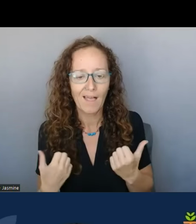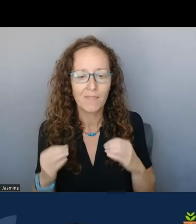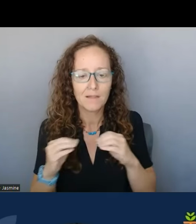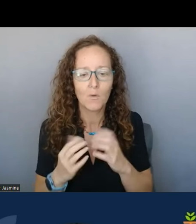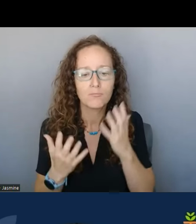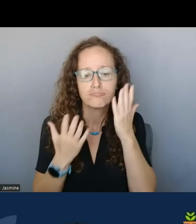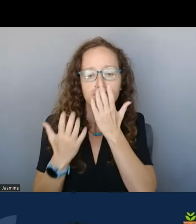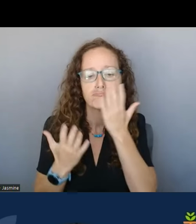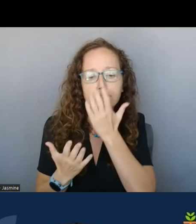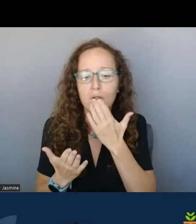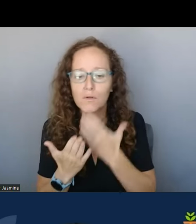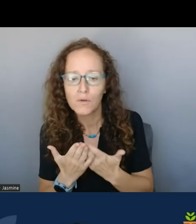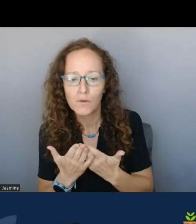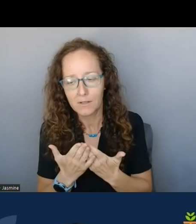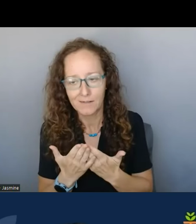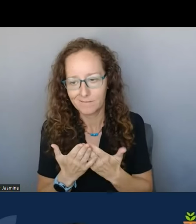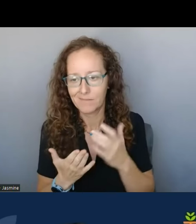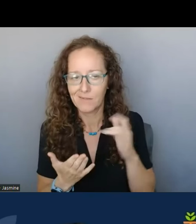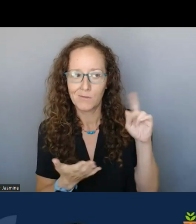medical reason.